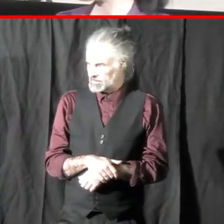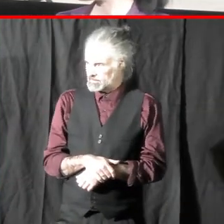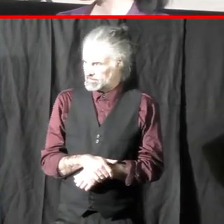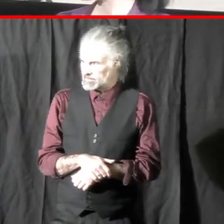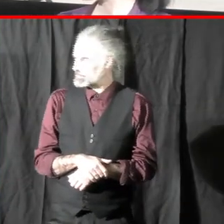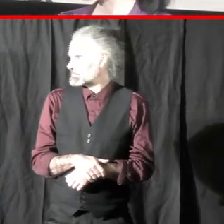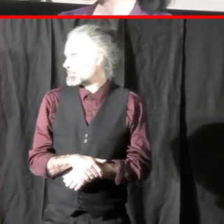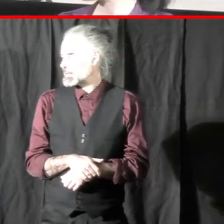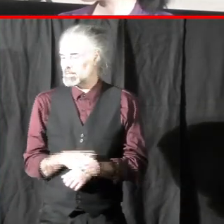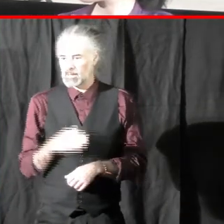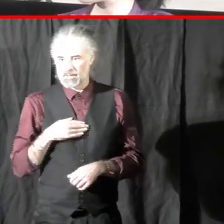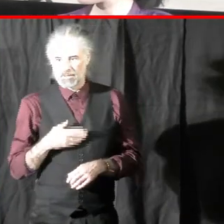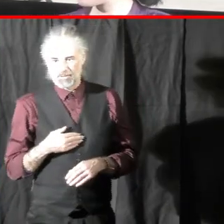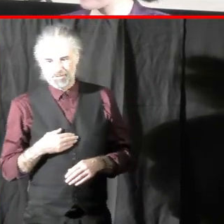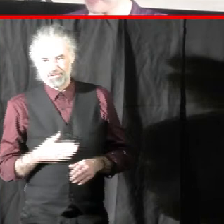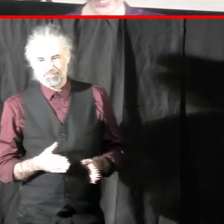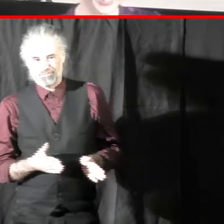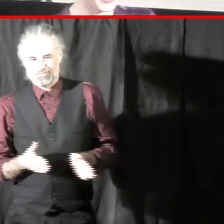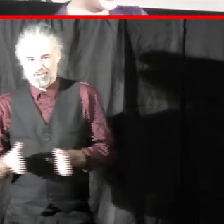We're going to move on now.